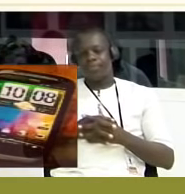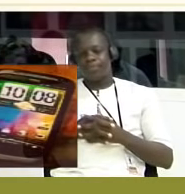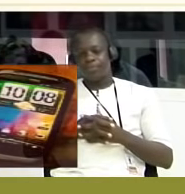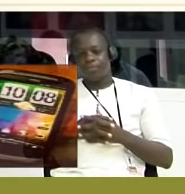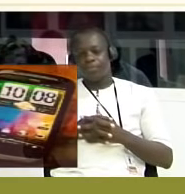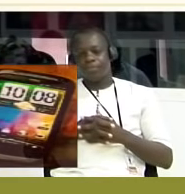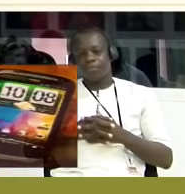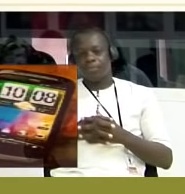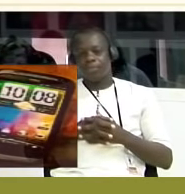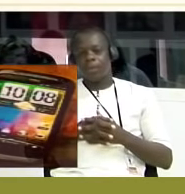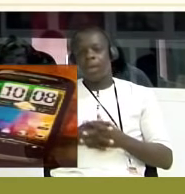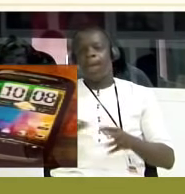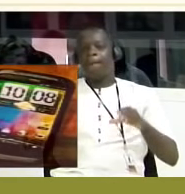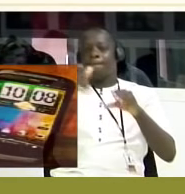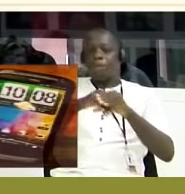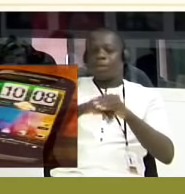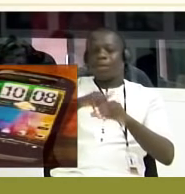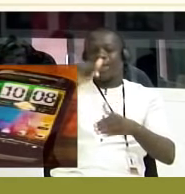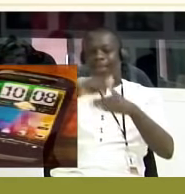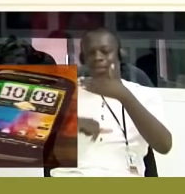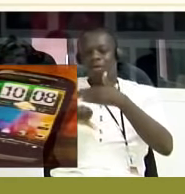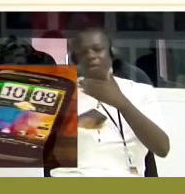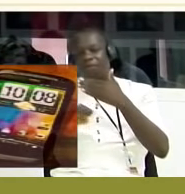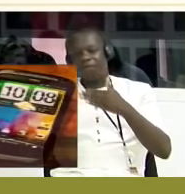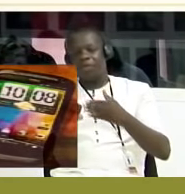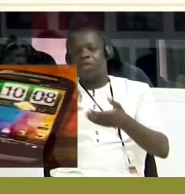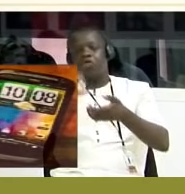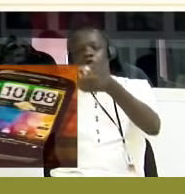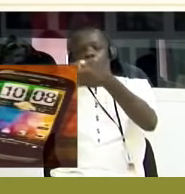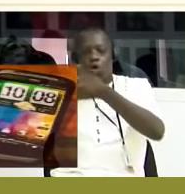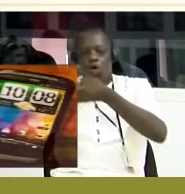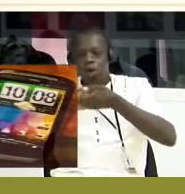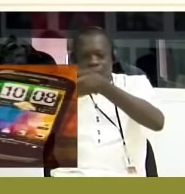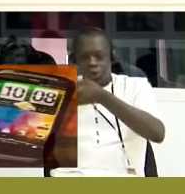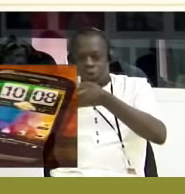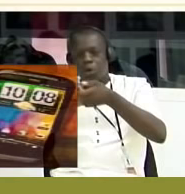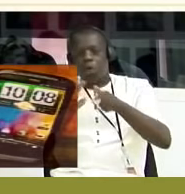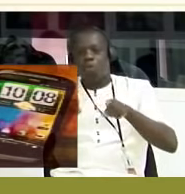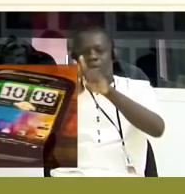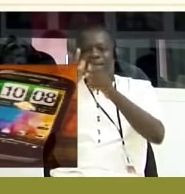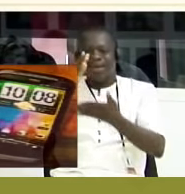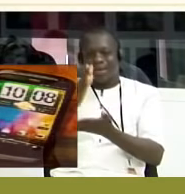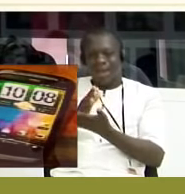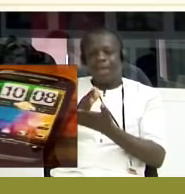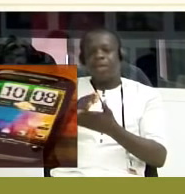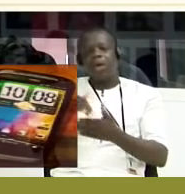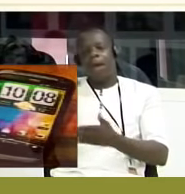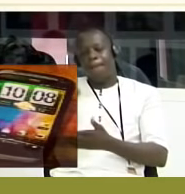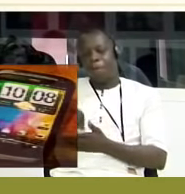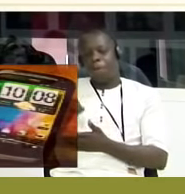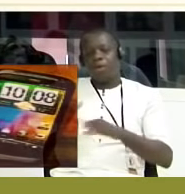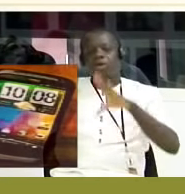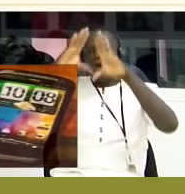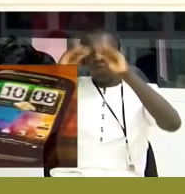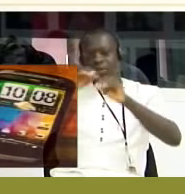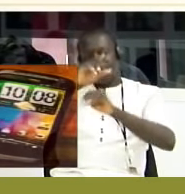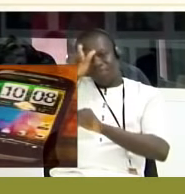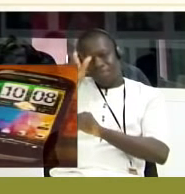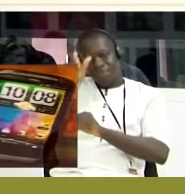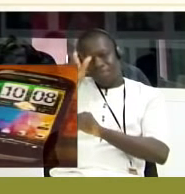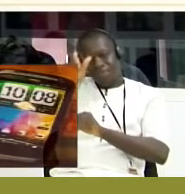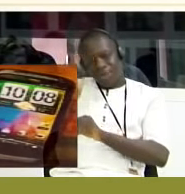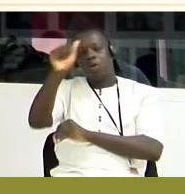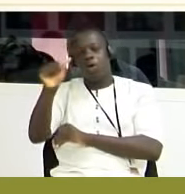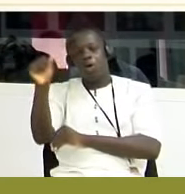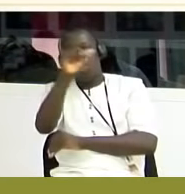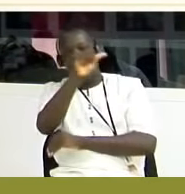putting into effect in collaboration with appropriate public officers and other secretaries of state